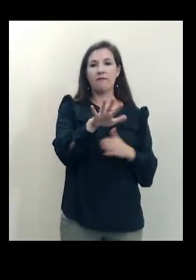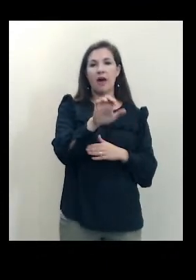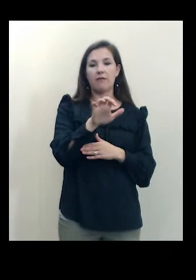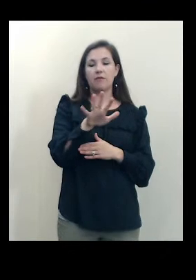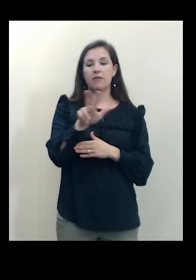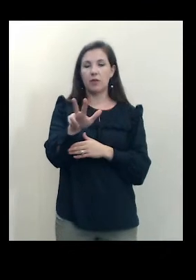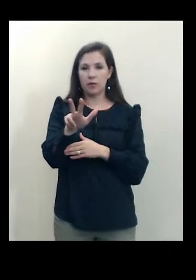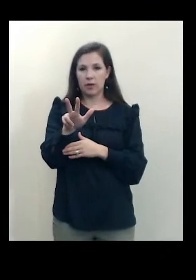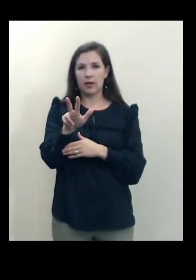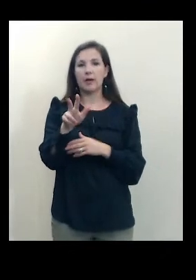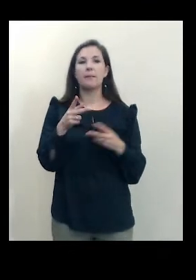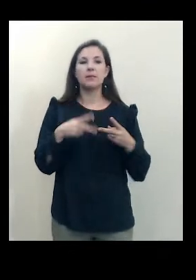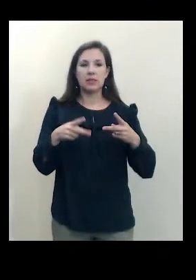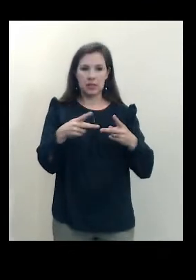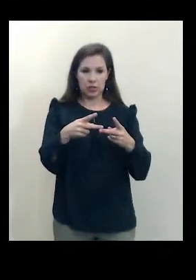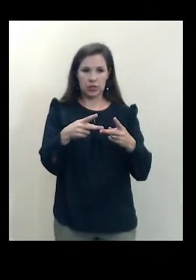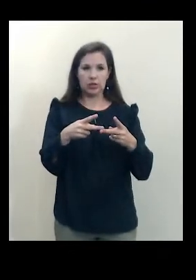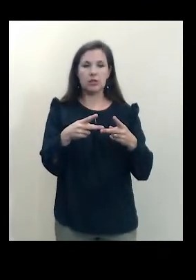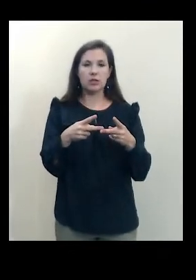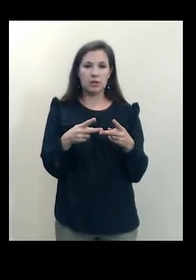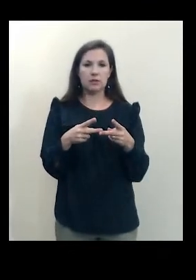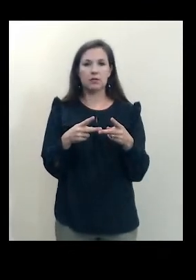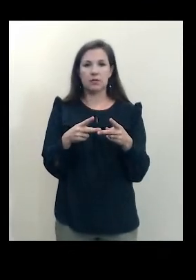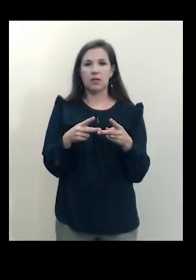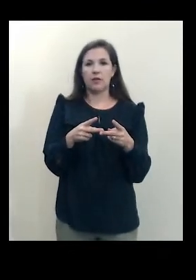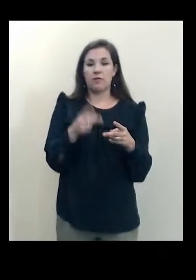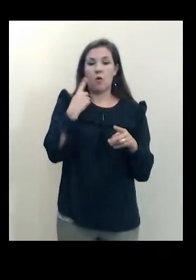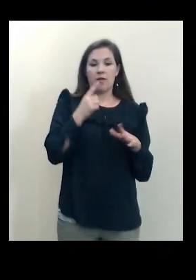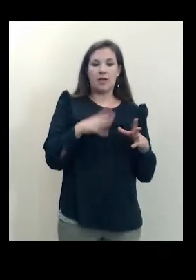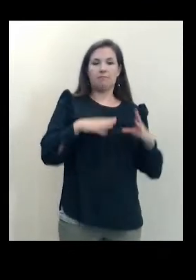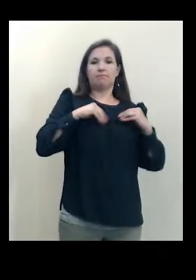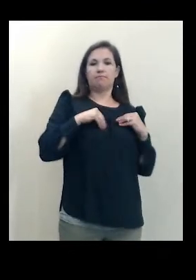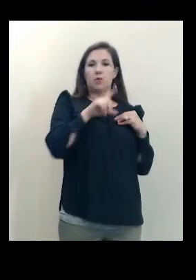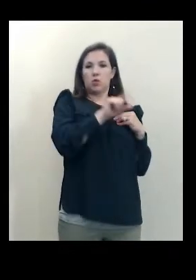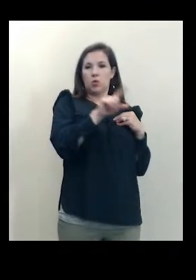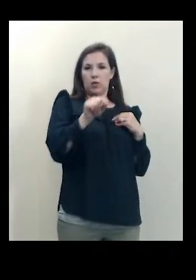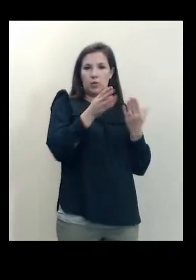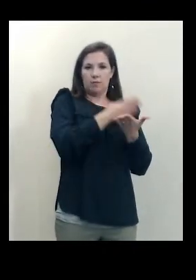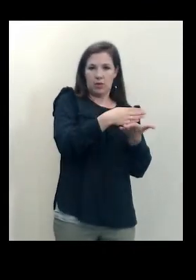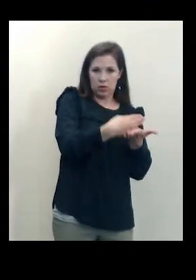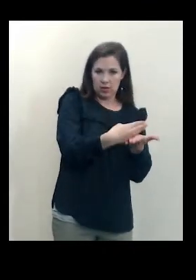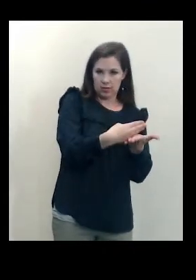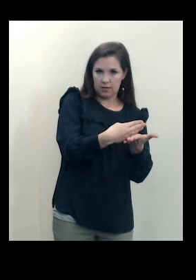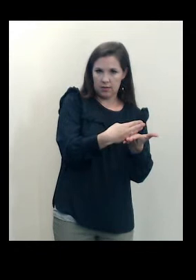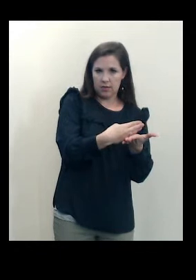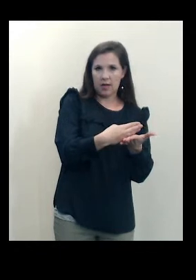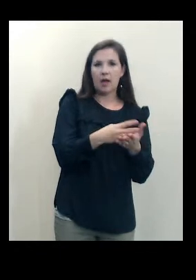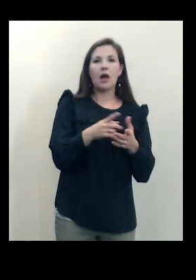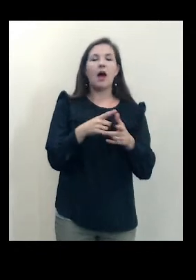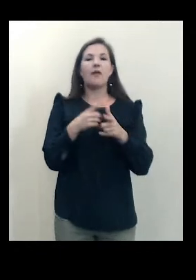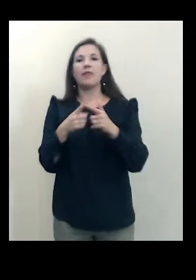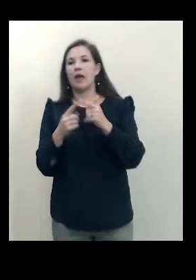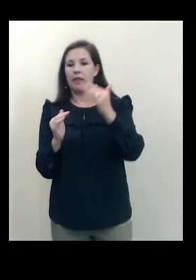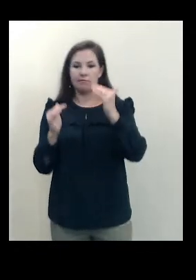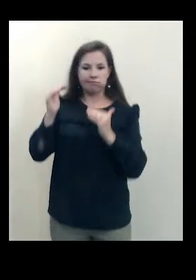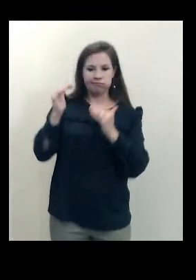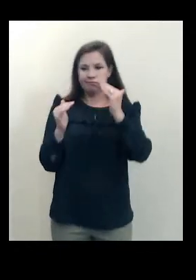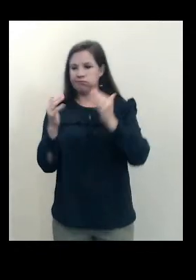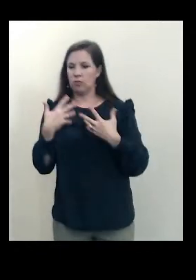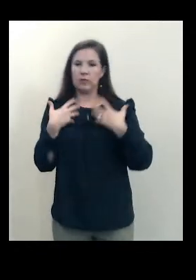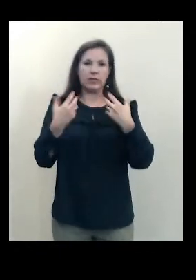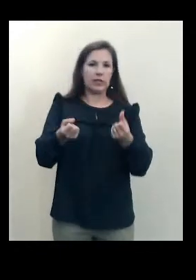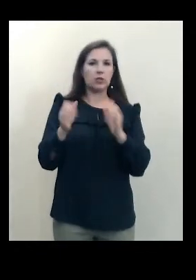4,553 positions as of the adopted 2020 budget. You go through the deficit remediation plan we had,